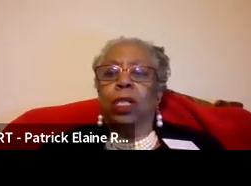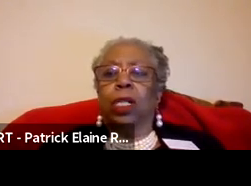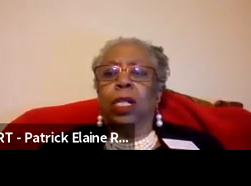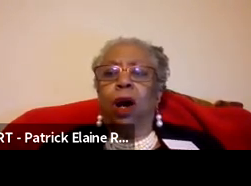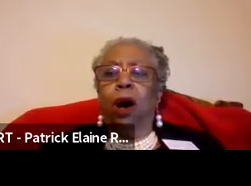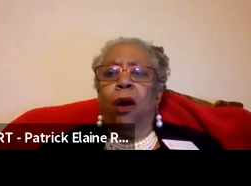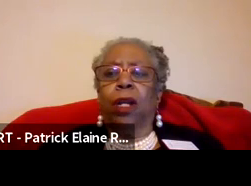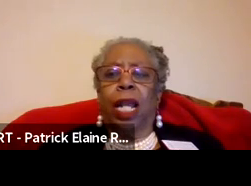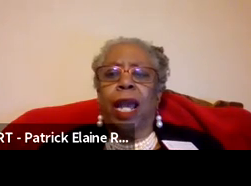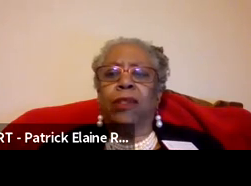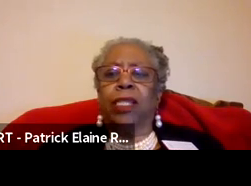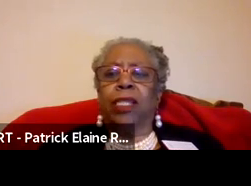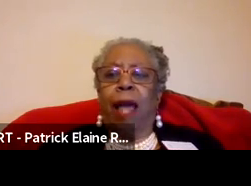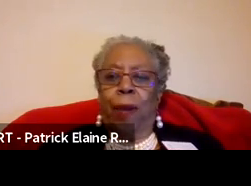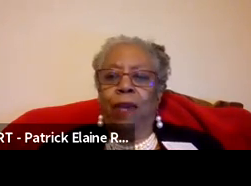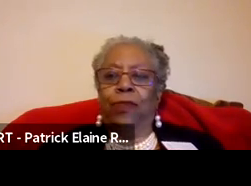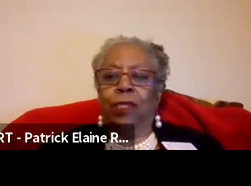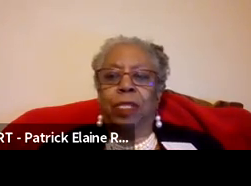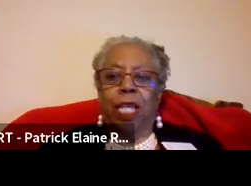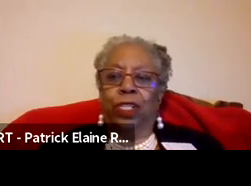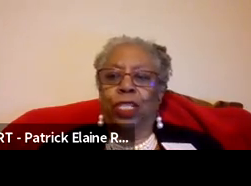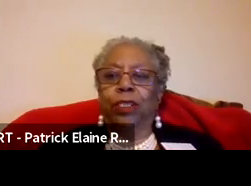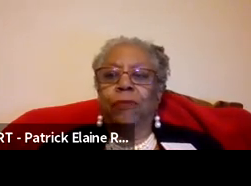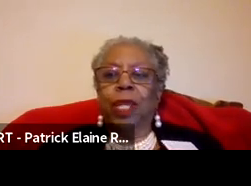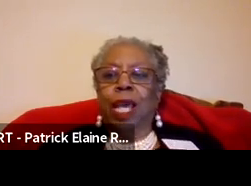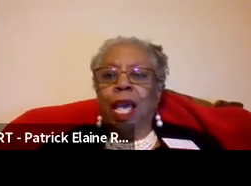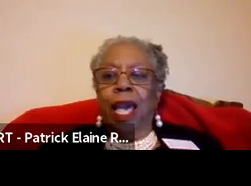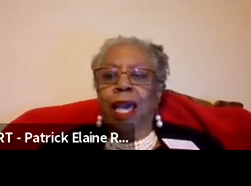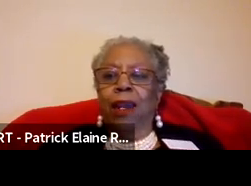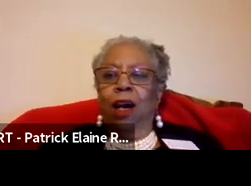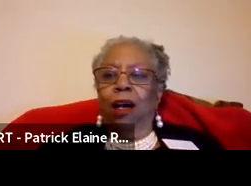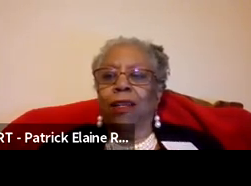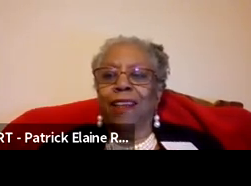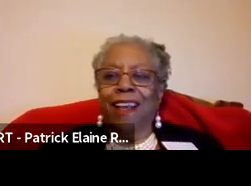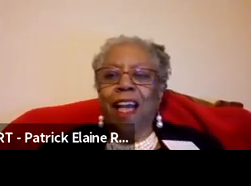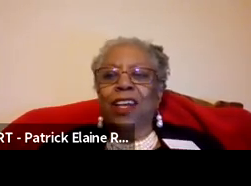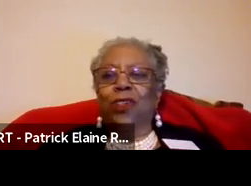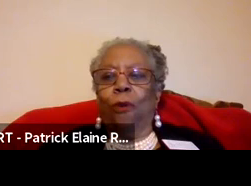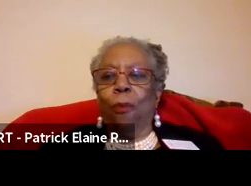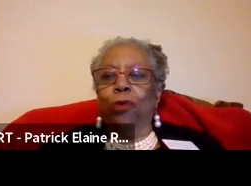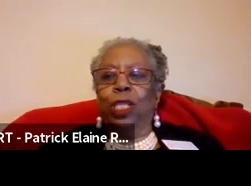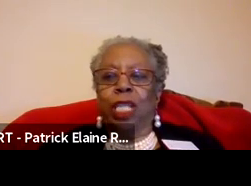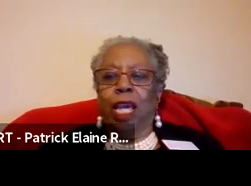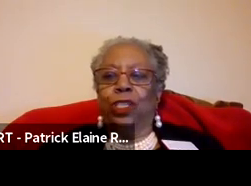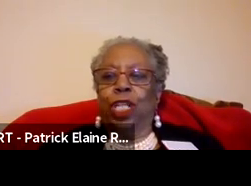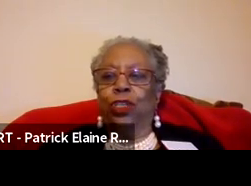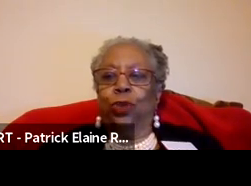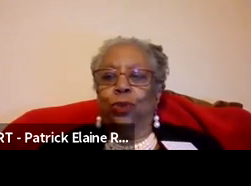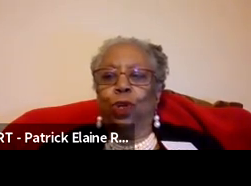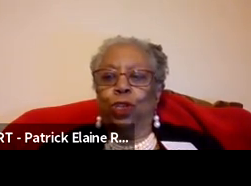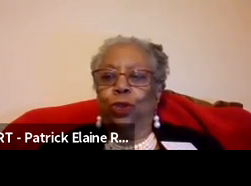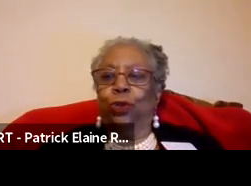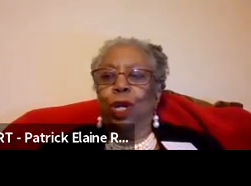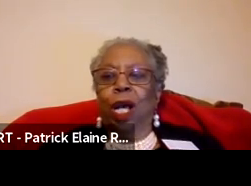Jamila Carr or Claire said, I'd pay for some sessions. And Sarah Mosey said she